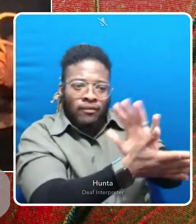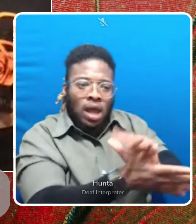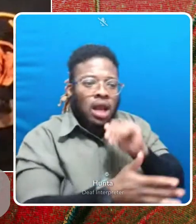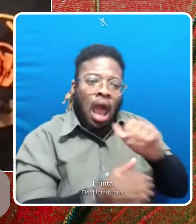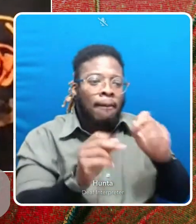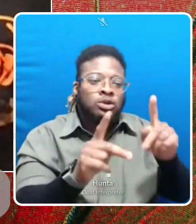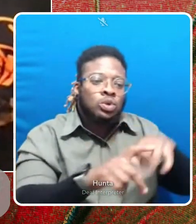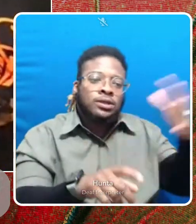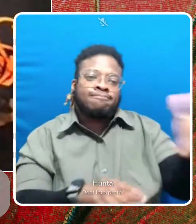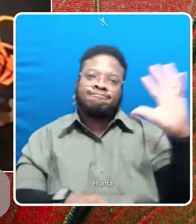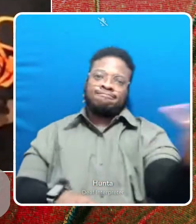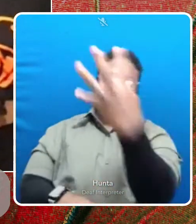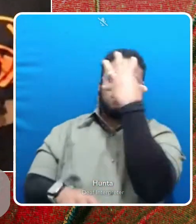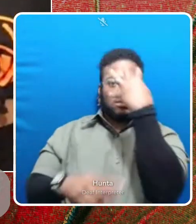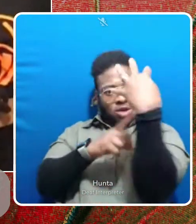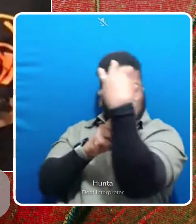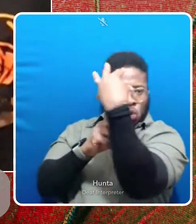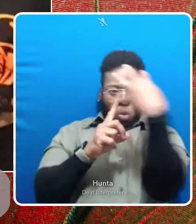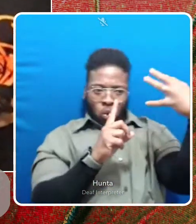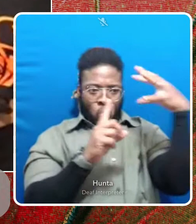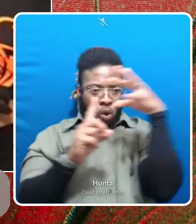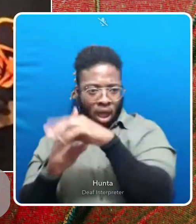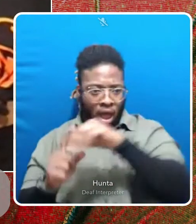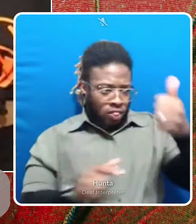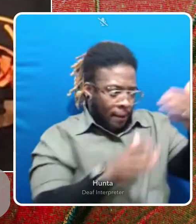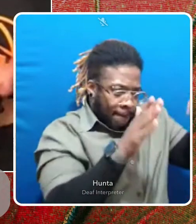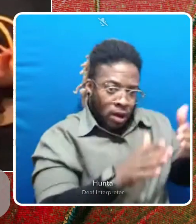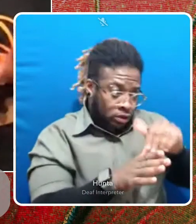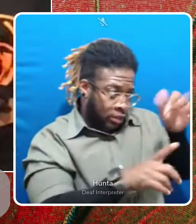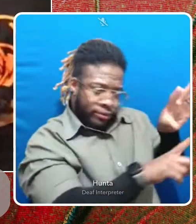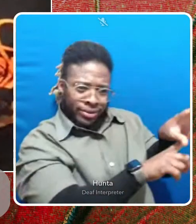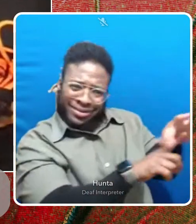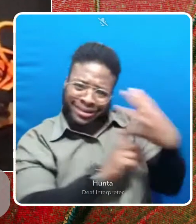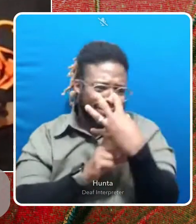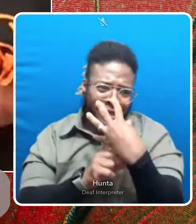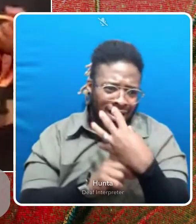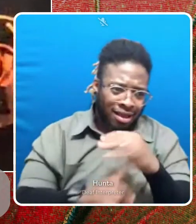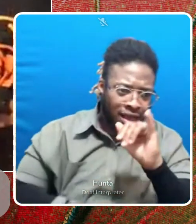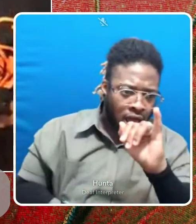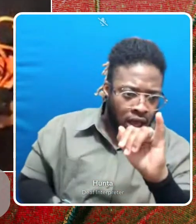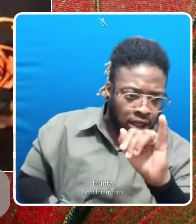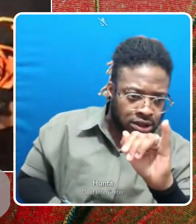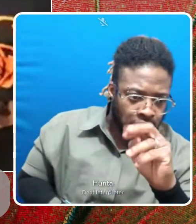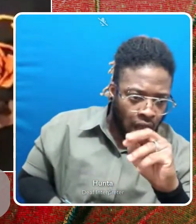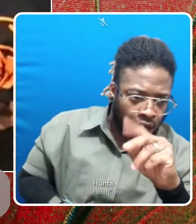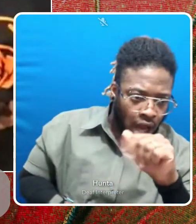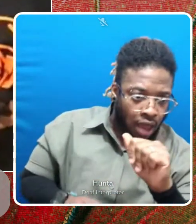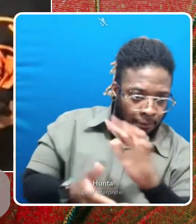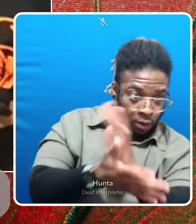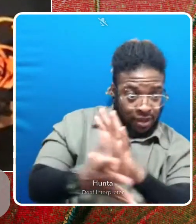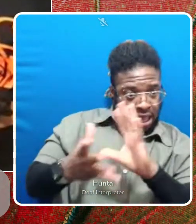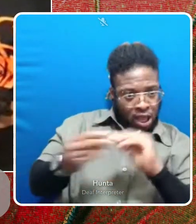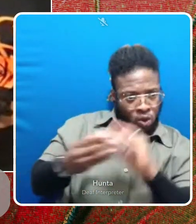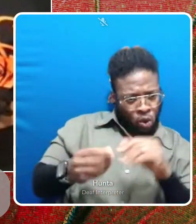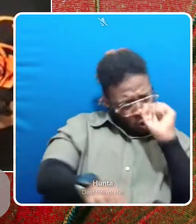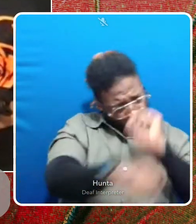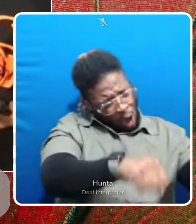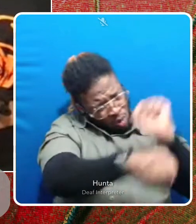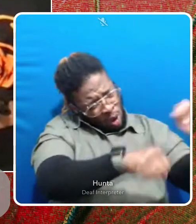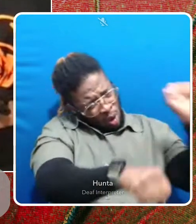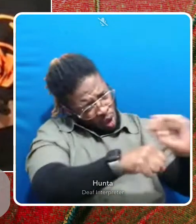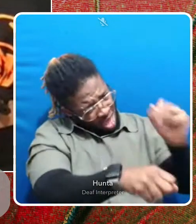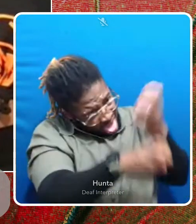else. When Tiana came, talking about the struggle of having to work twice as hard, I thought we were almost there. The ending seems the